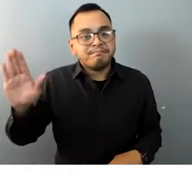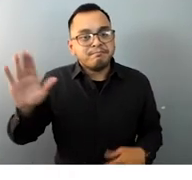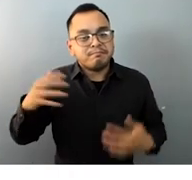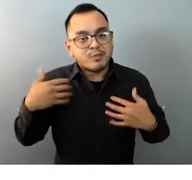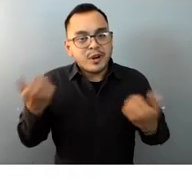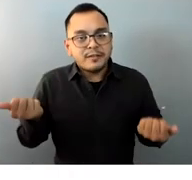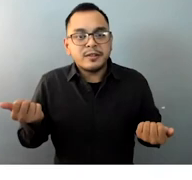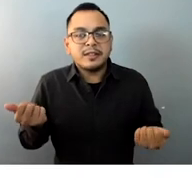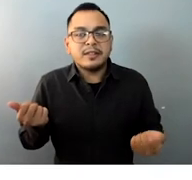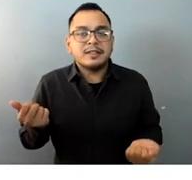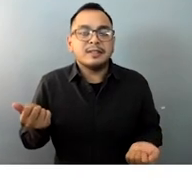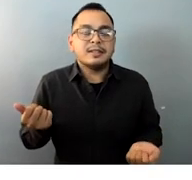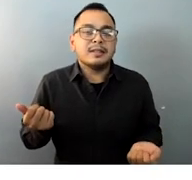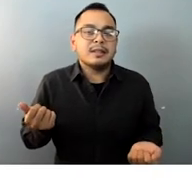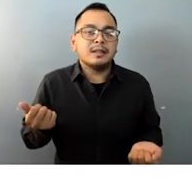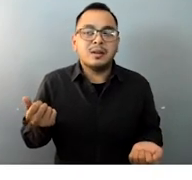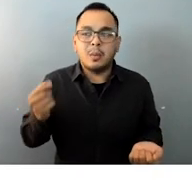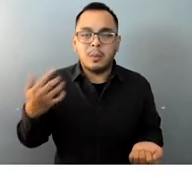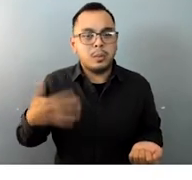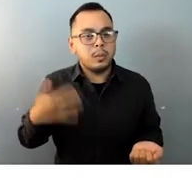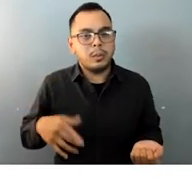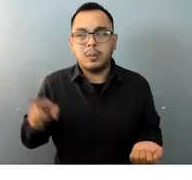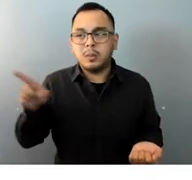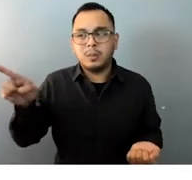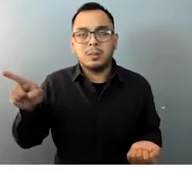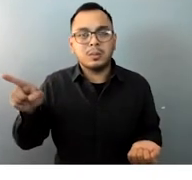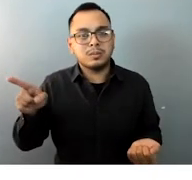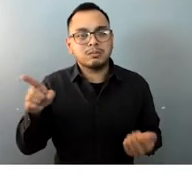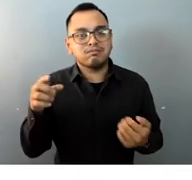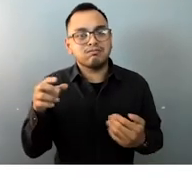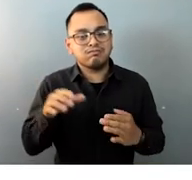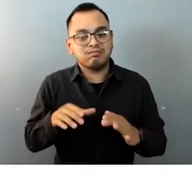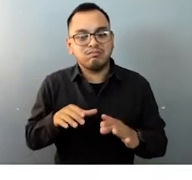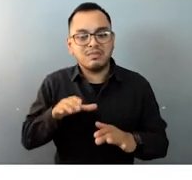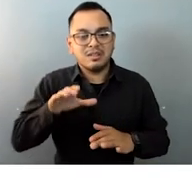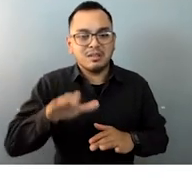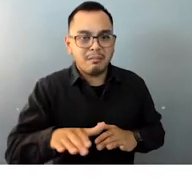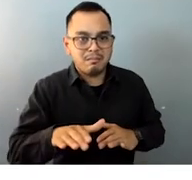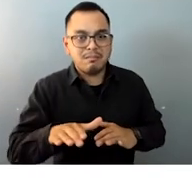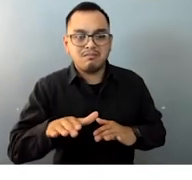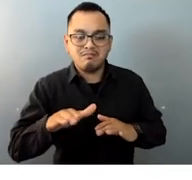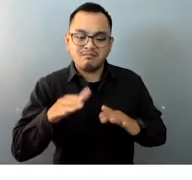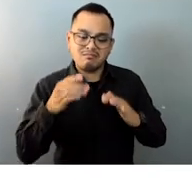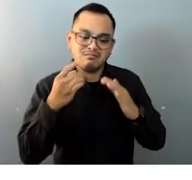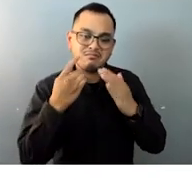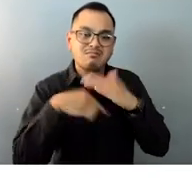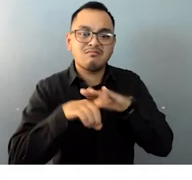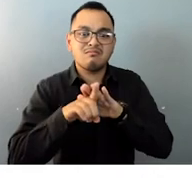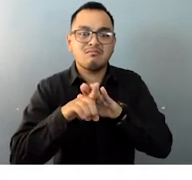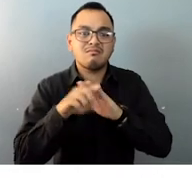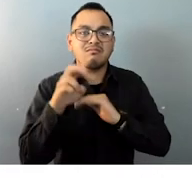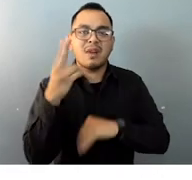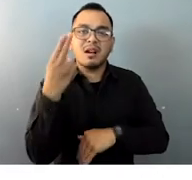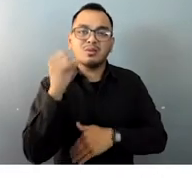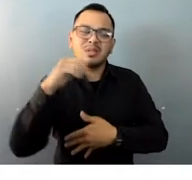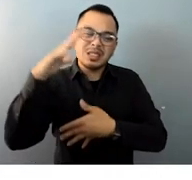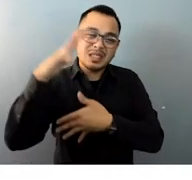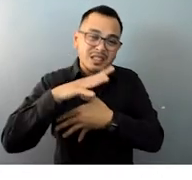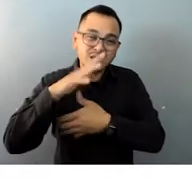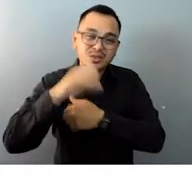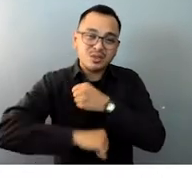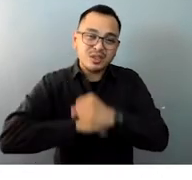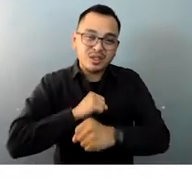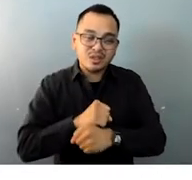The bravery, the courage that it took for him to take that step and come out in